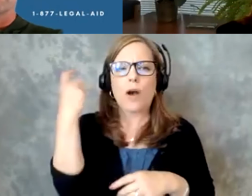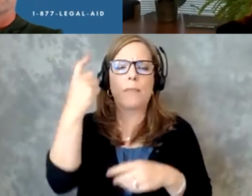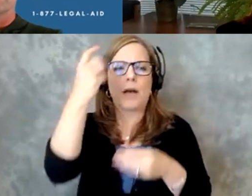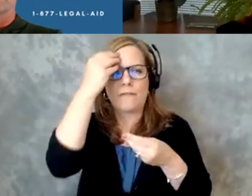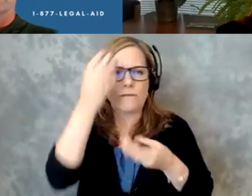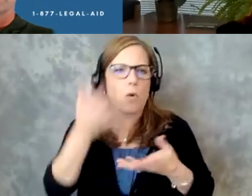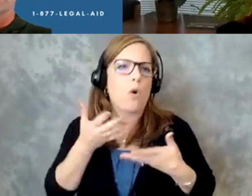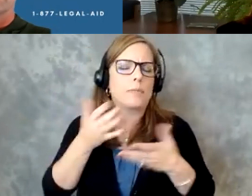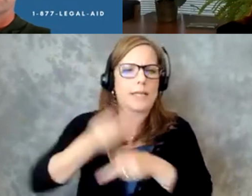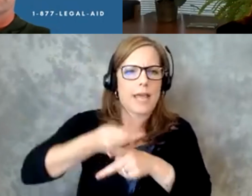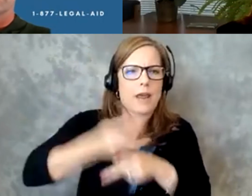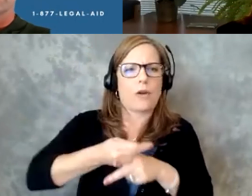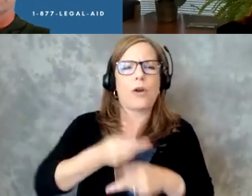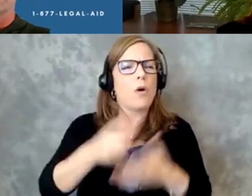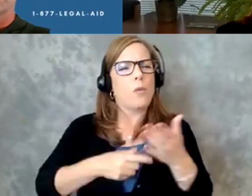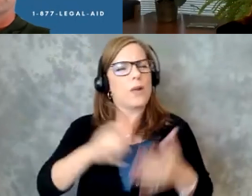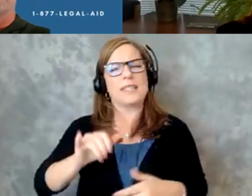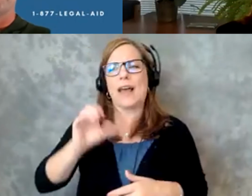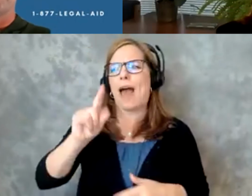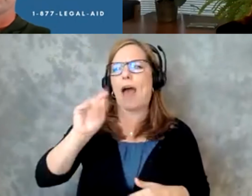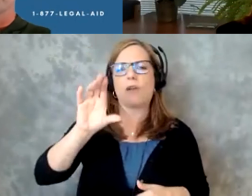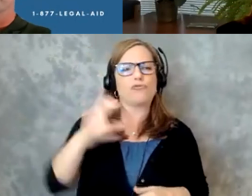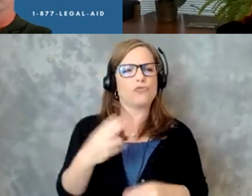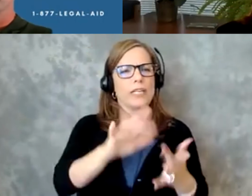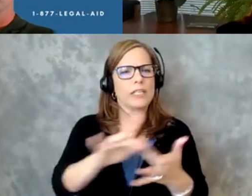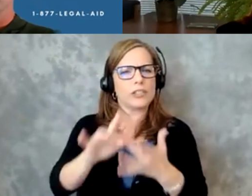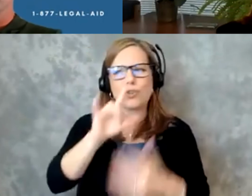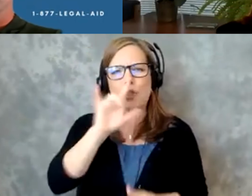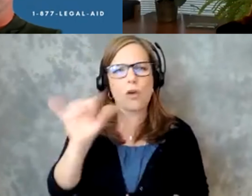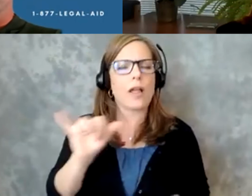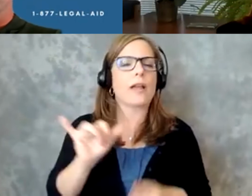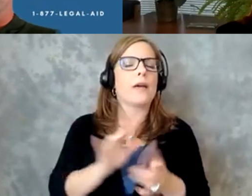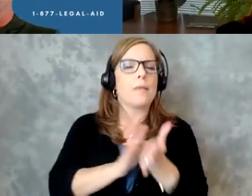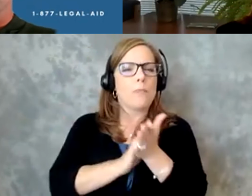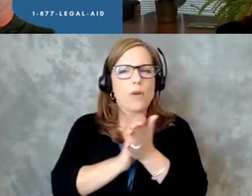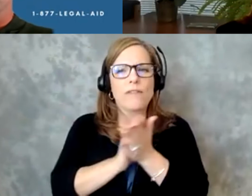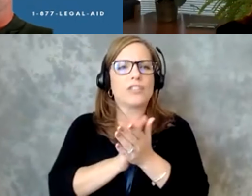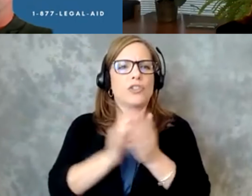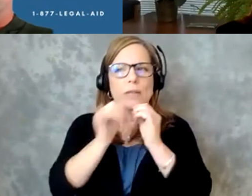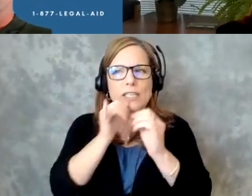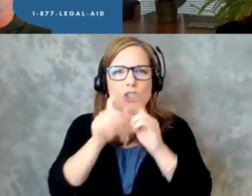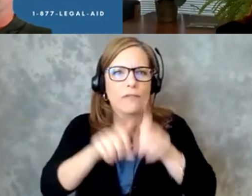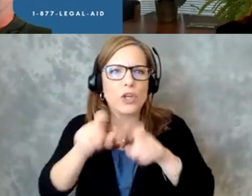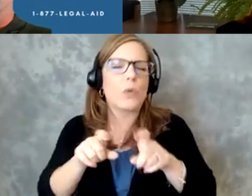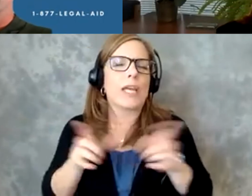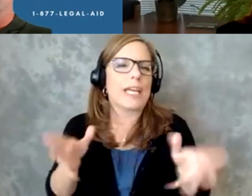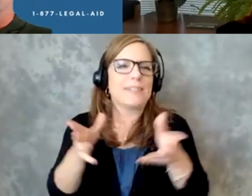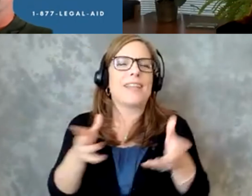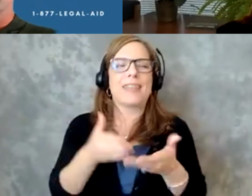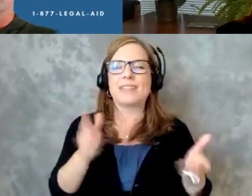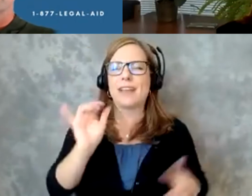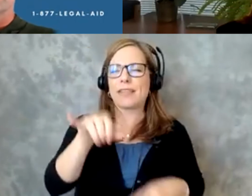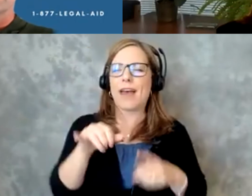education and outreach truly mean, and motivational interviewing? So that work continues, and it will over the next couple years, 2-3